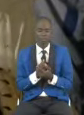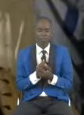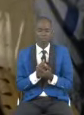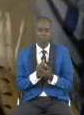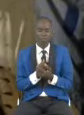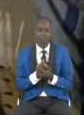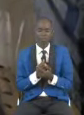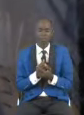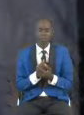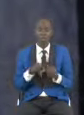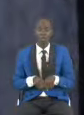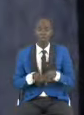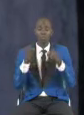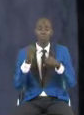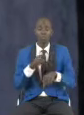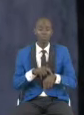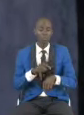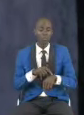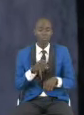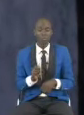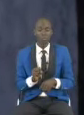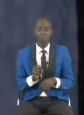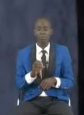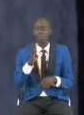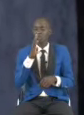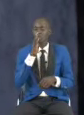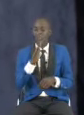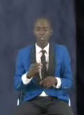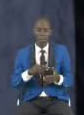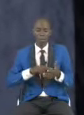Broken bones, be mended right now.